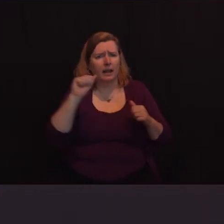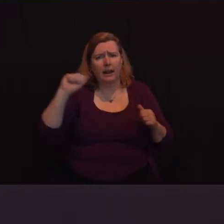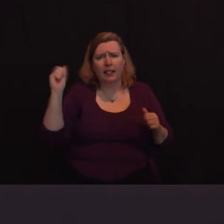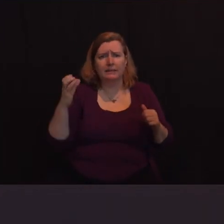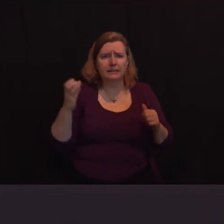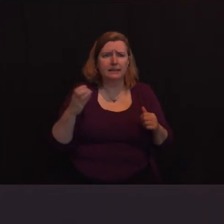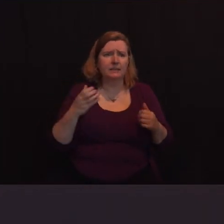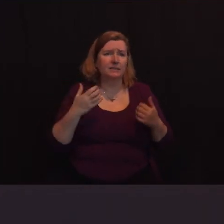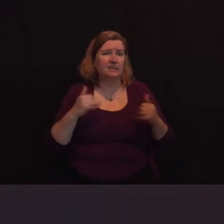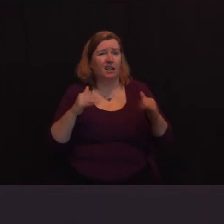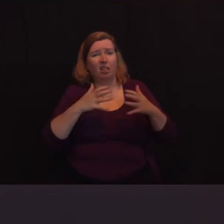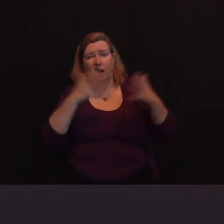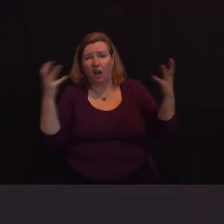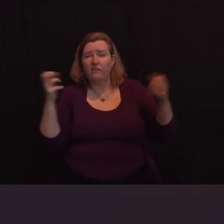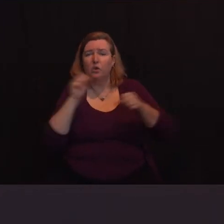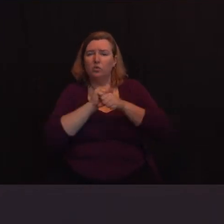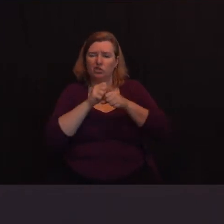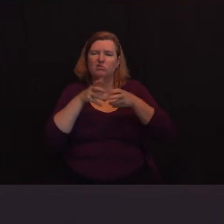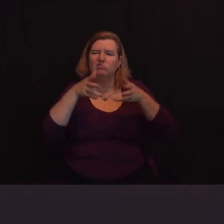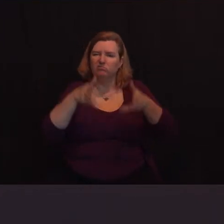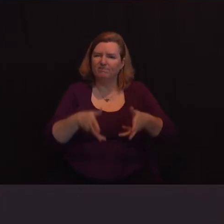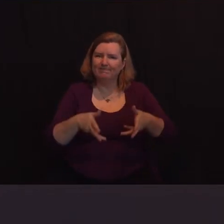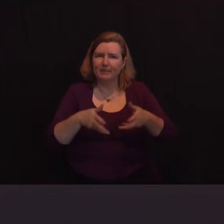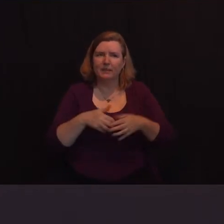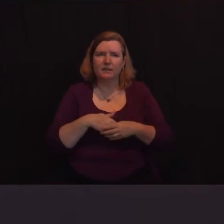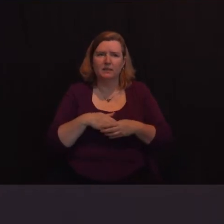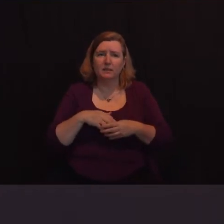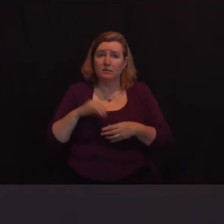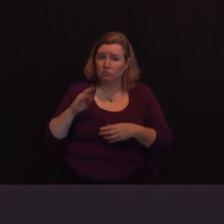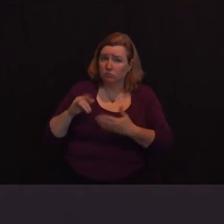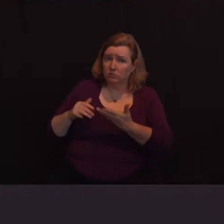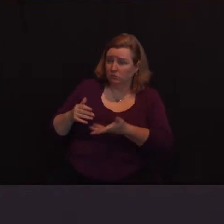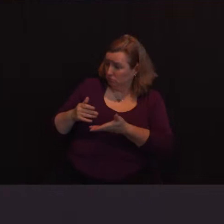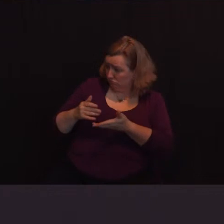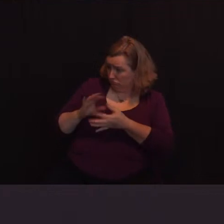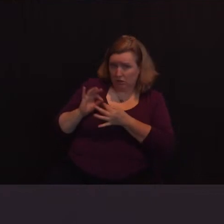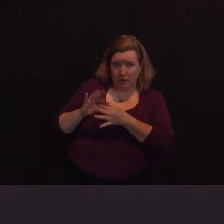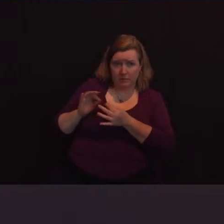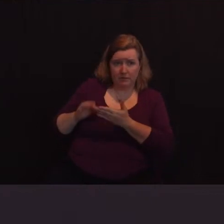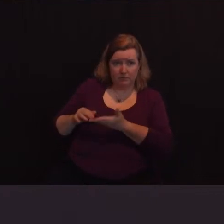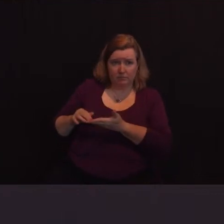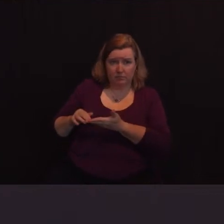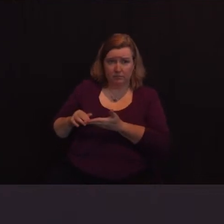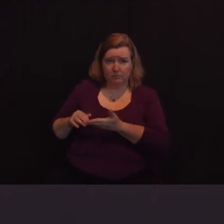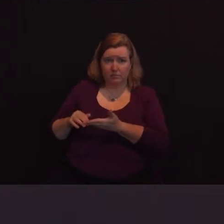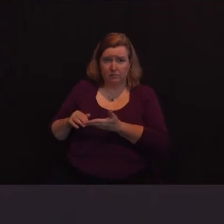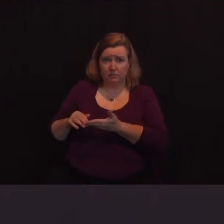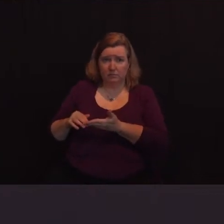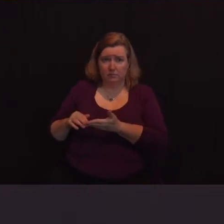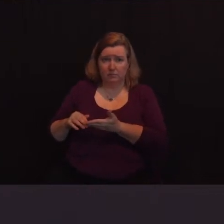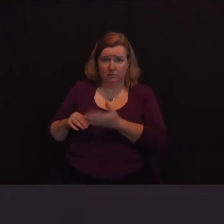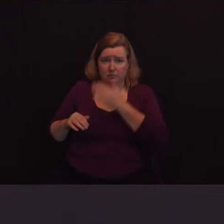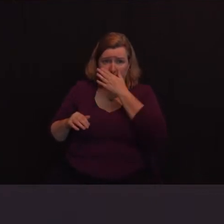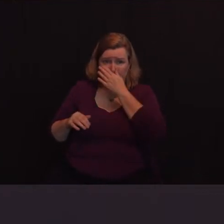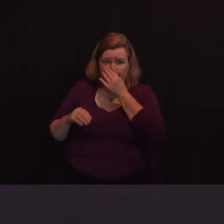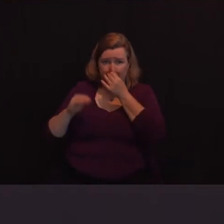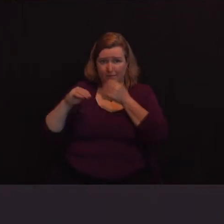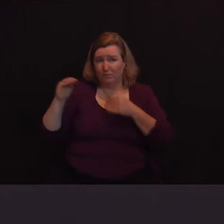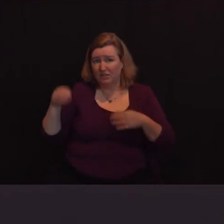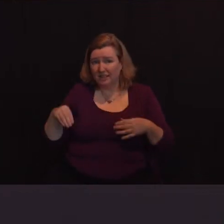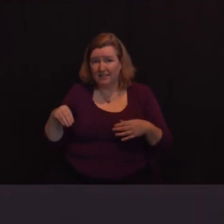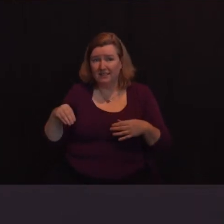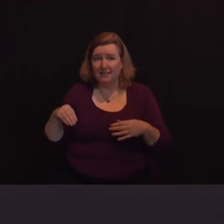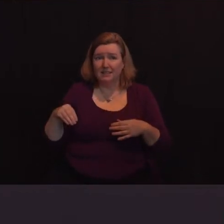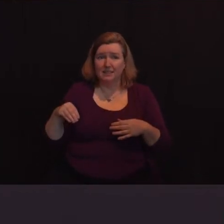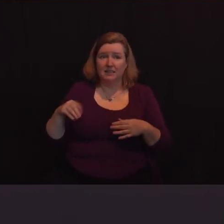to do. Judy, any other commentary on demographics, particularly where, if you had a magic wand,